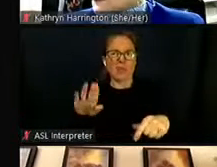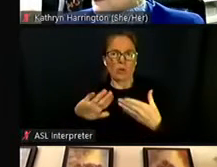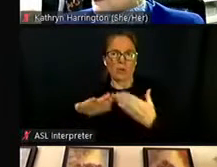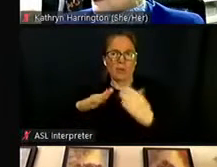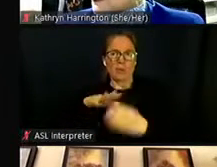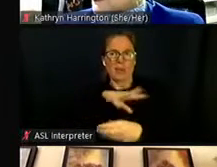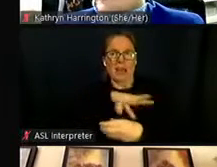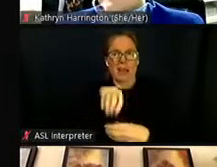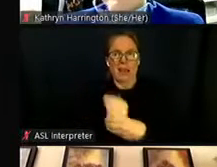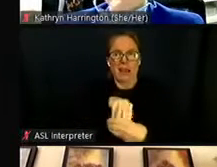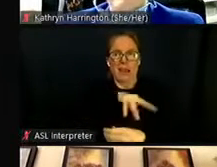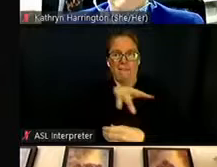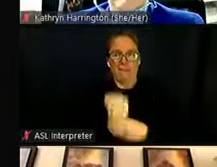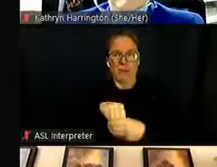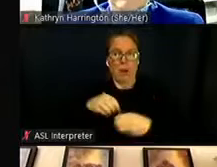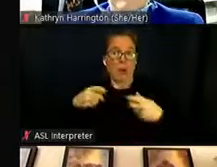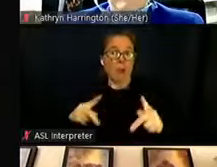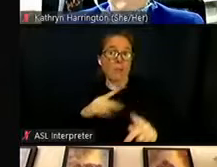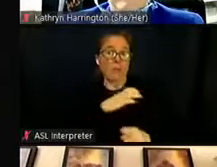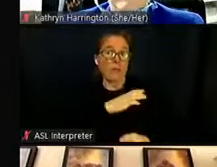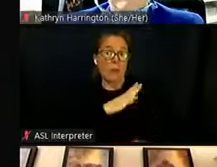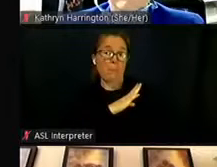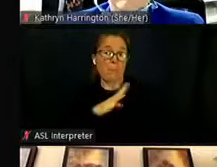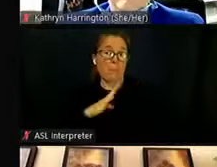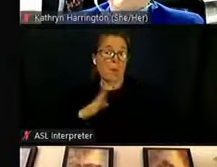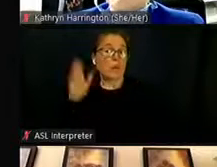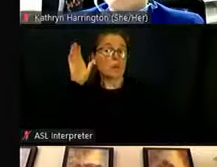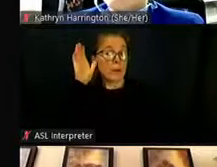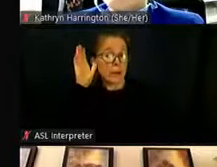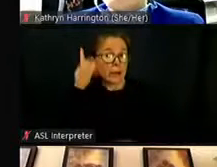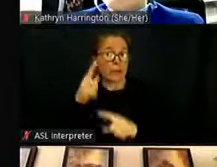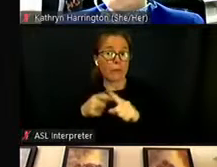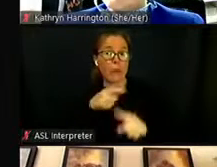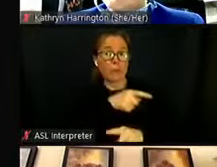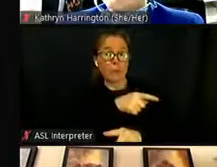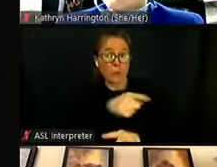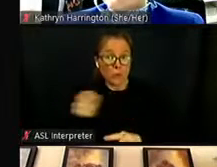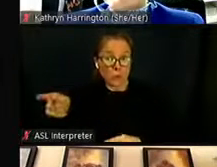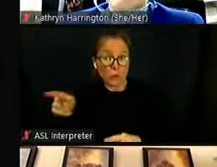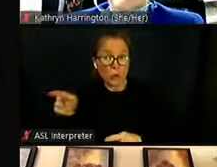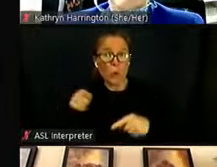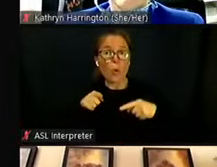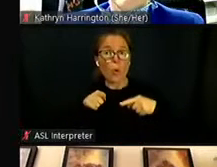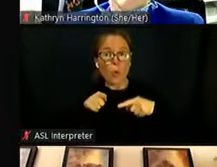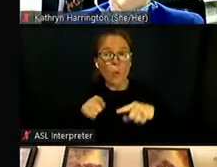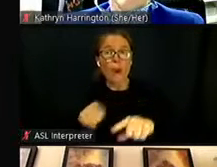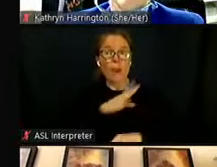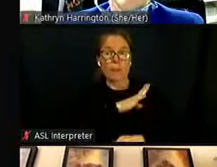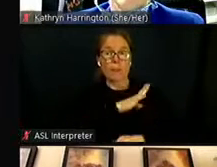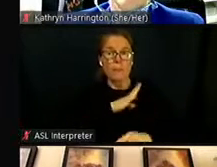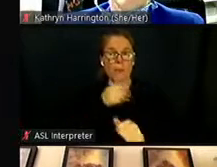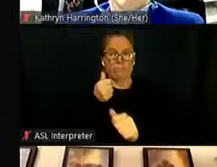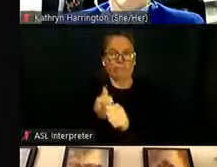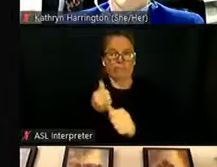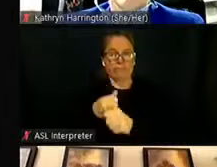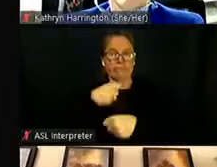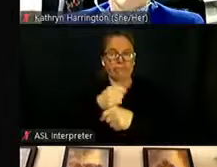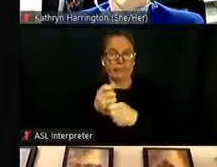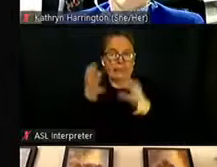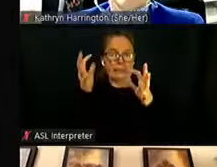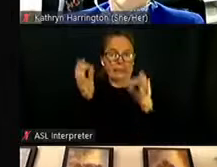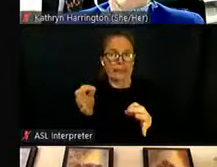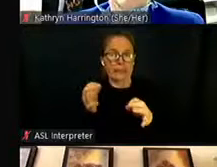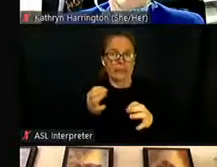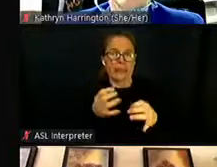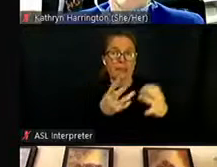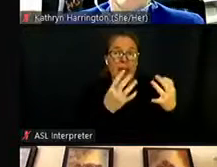an opportunity for the board to hear from the public as the board develops their short and long-term priorities. And while